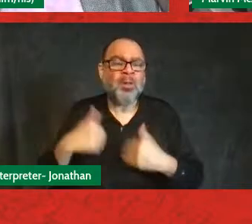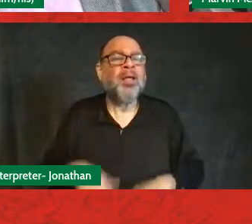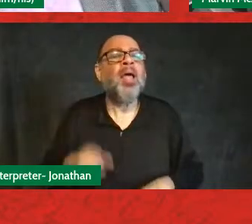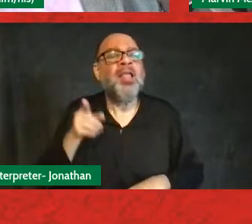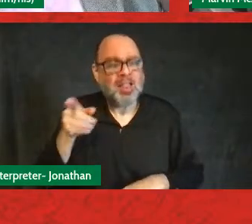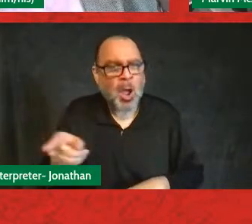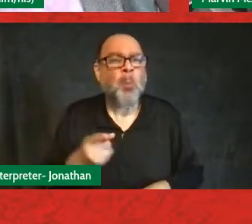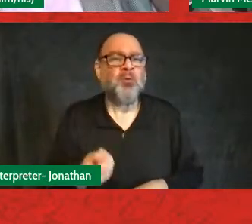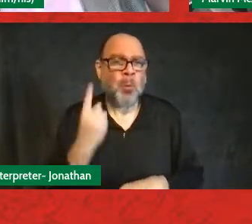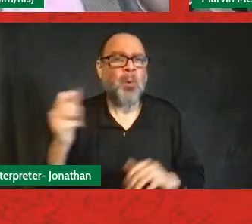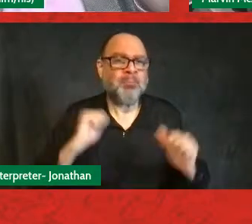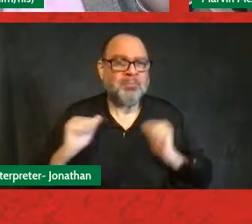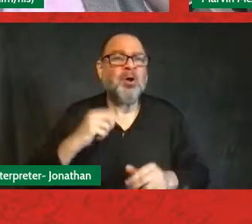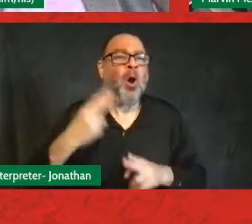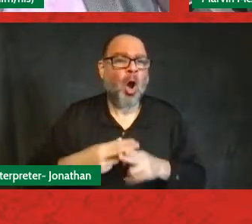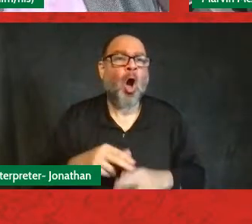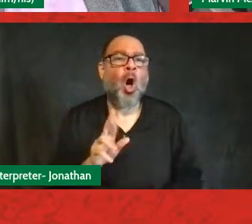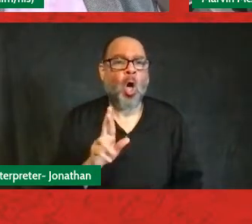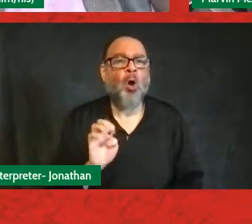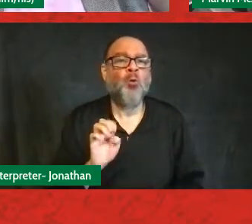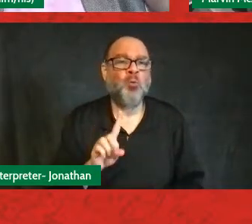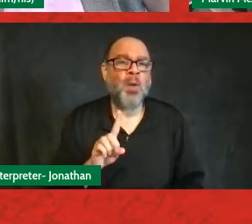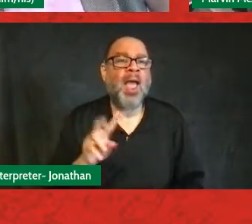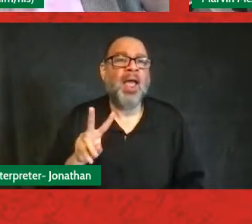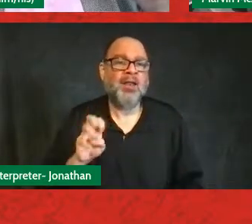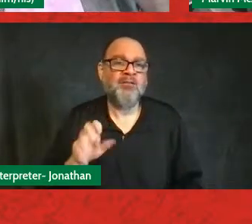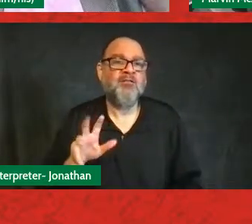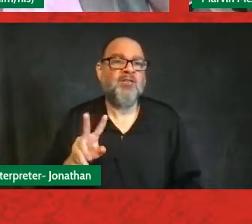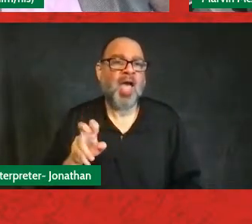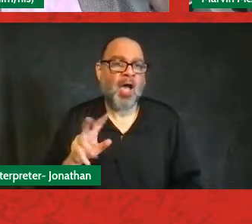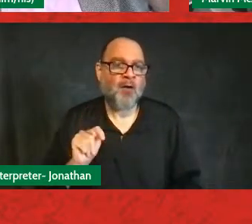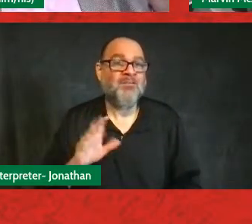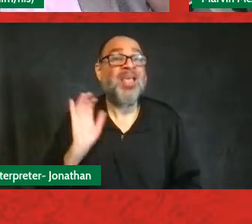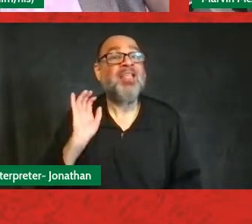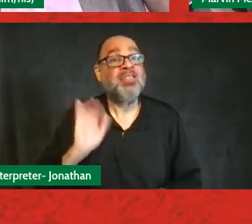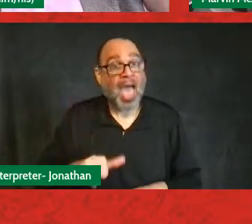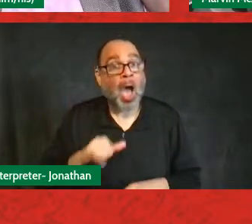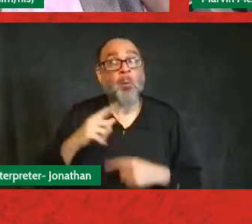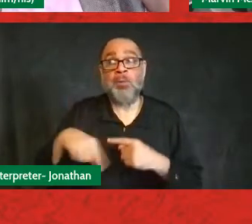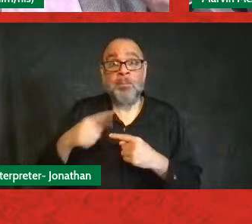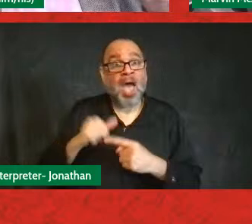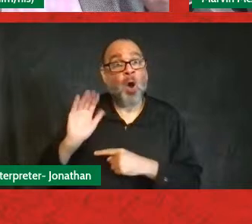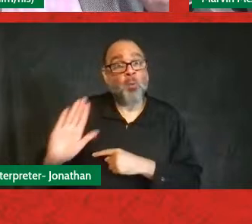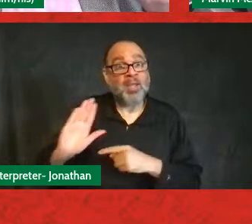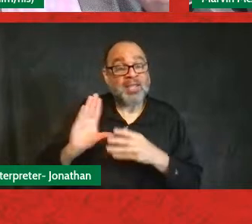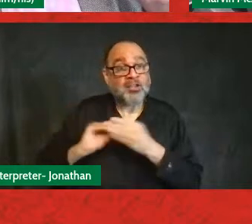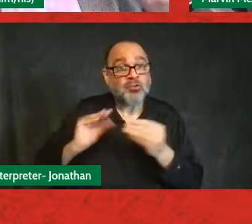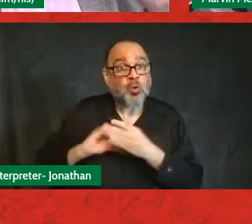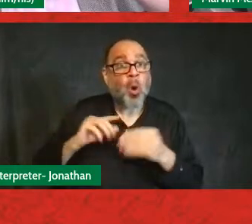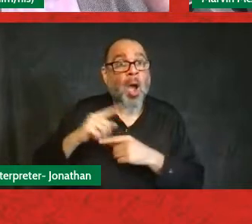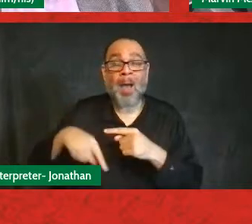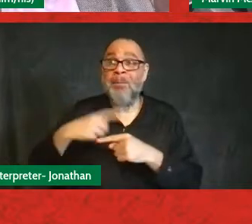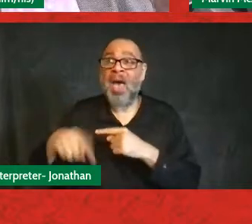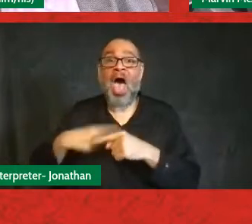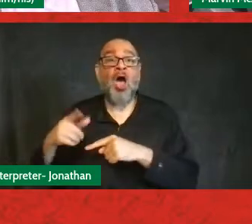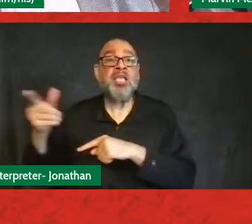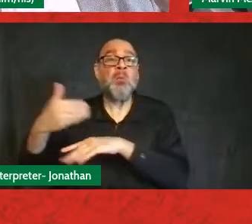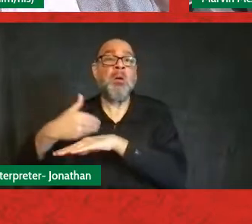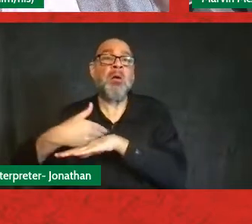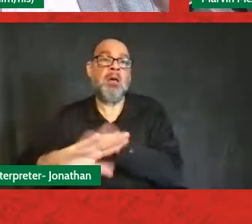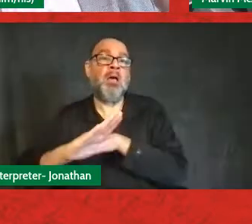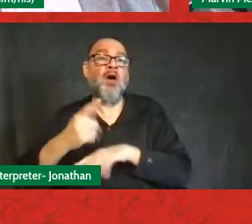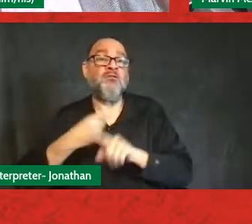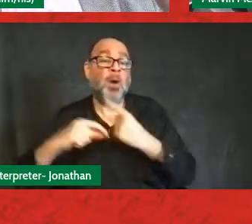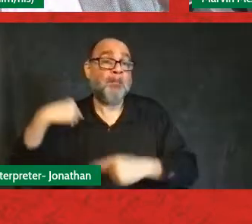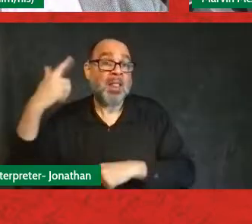Red Velvet. It tells the story of his having been exiled from the London stage for years because he touched a white